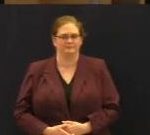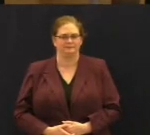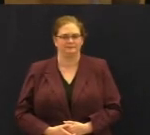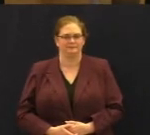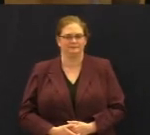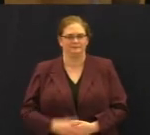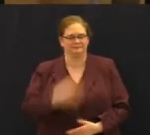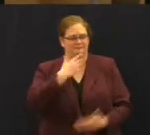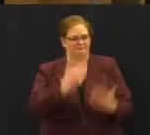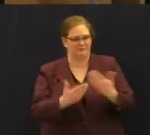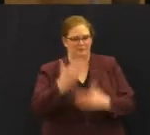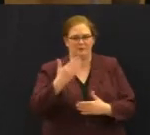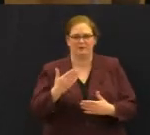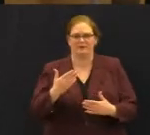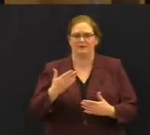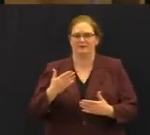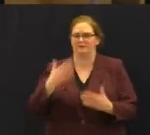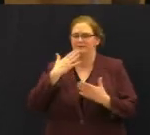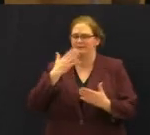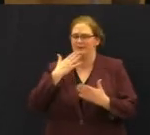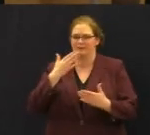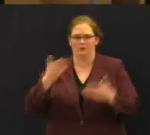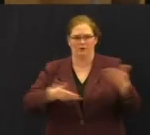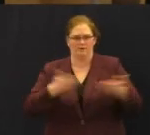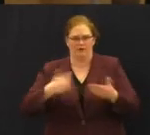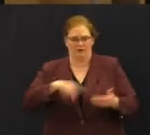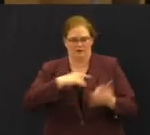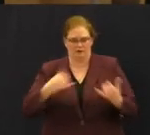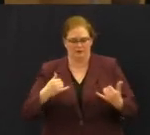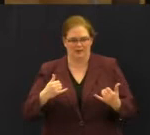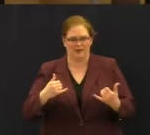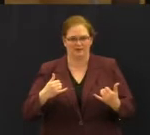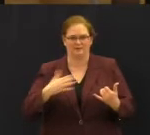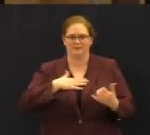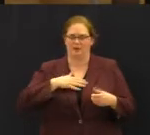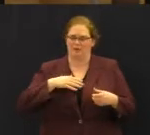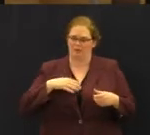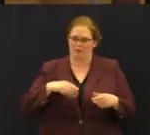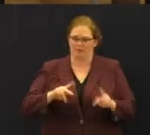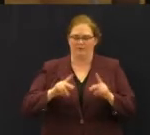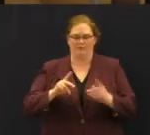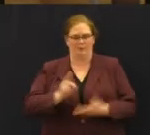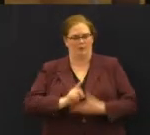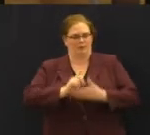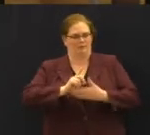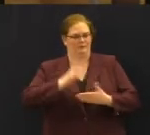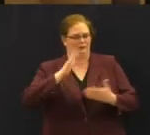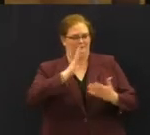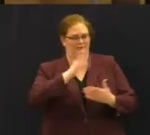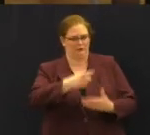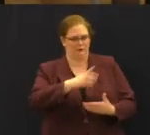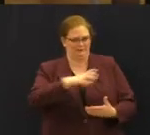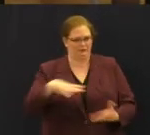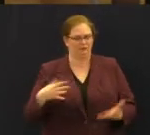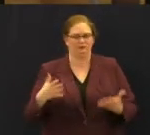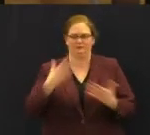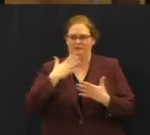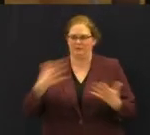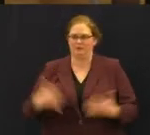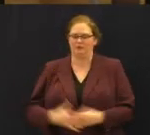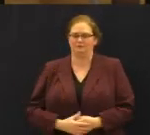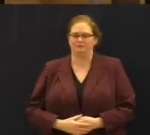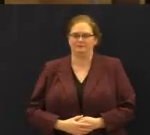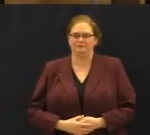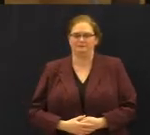Well, good morning, and thank you for inviting us today. It's my privilege to speak to you, Commissioners, and Margie, thank you very much.